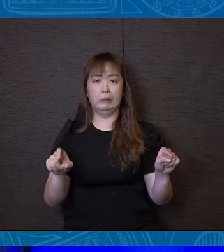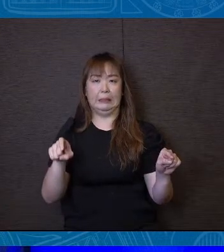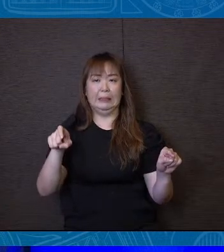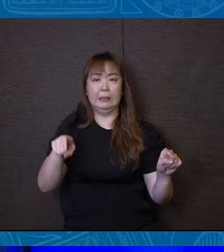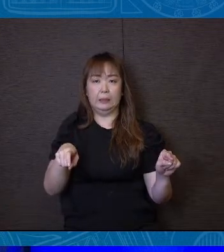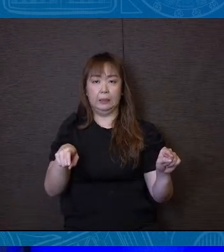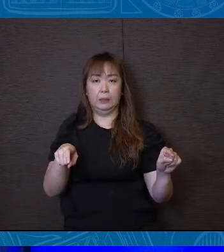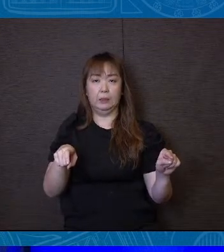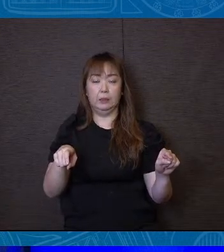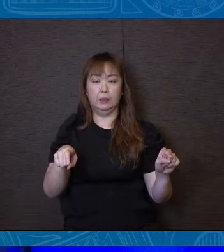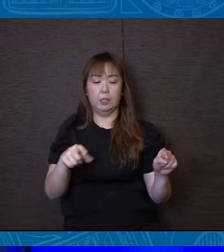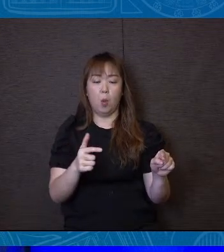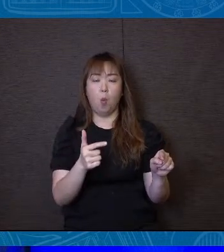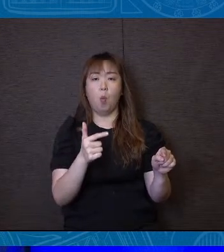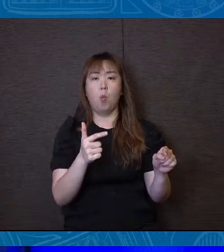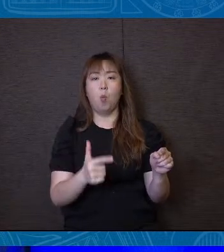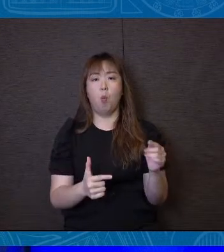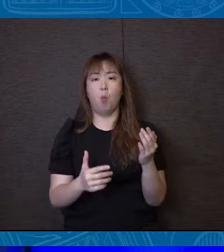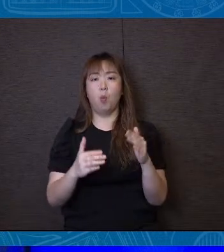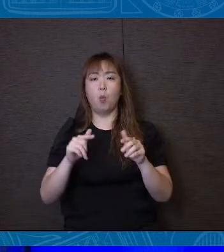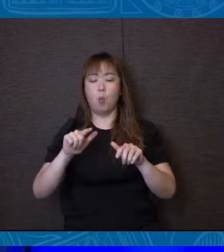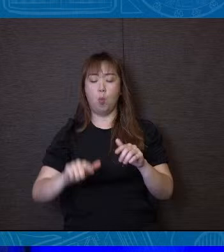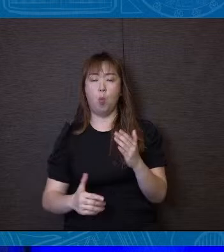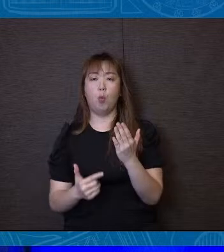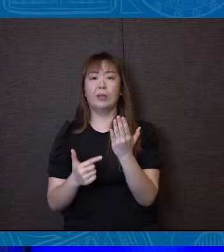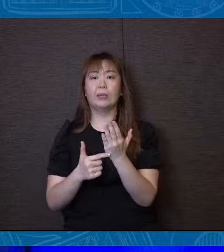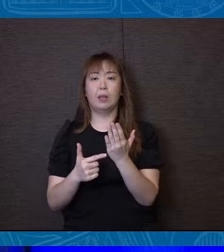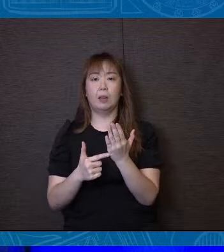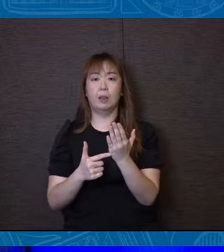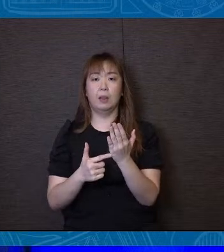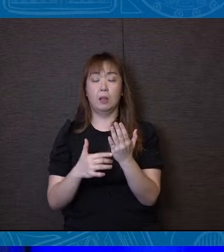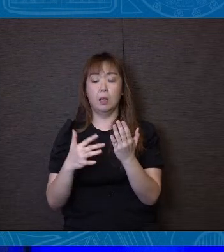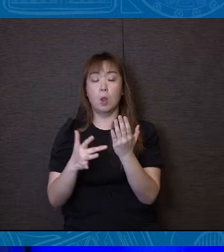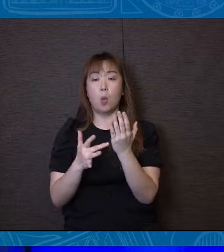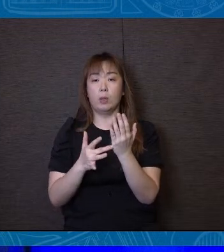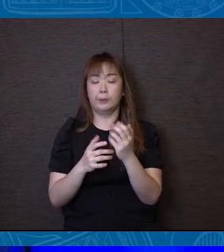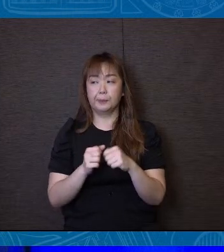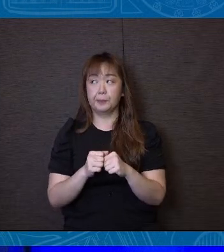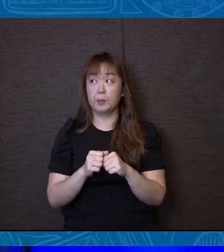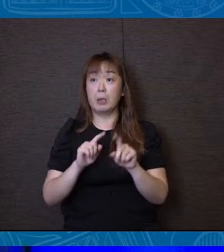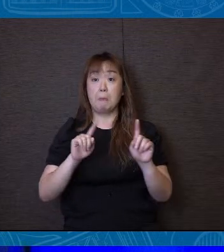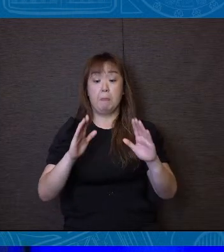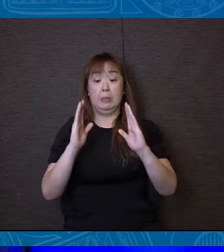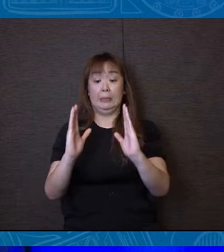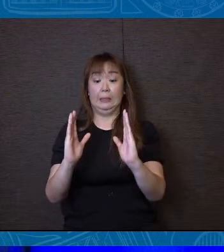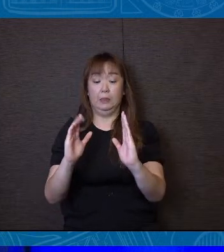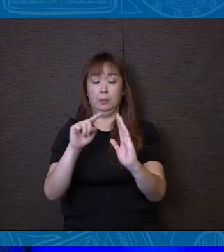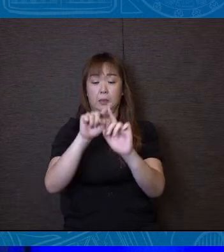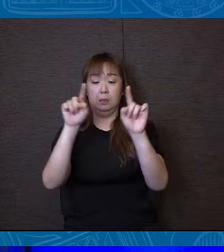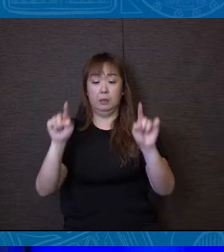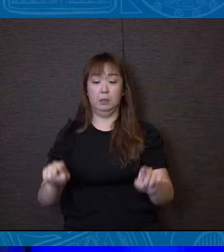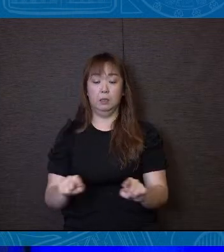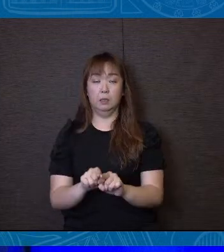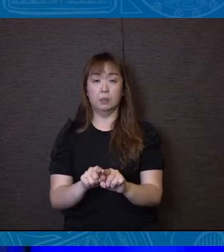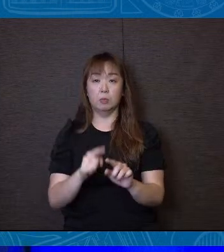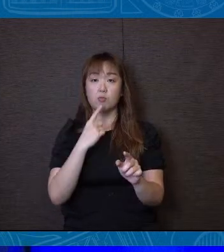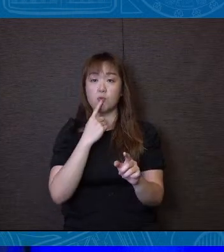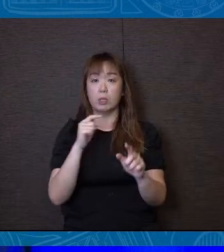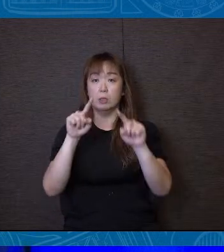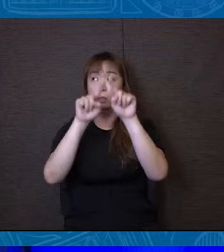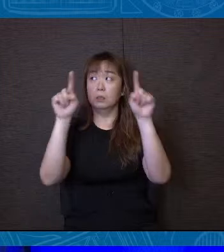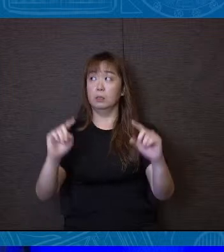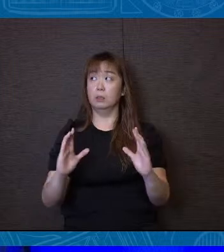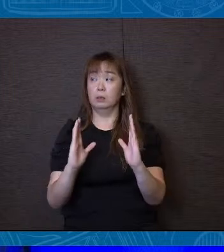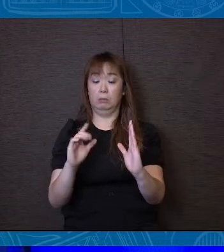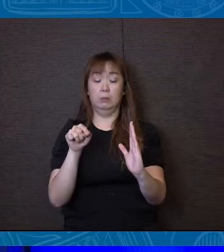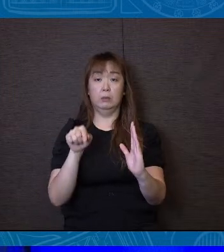very low-tech solutions because of the user terminals that are required. But in the red one, which is a centralized, this is where we could